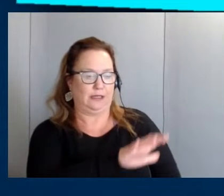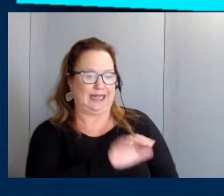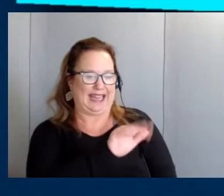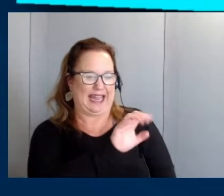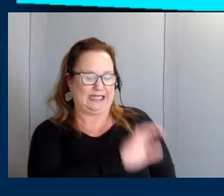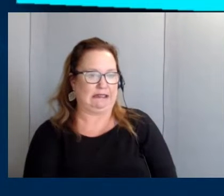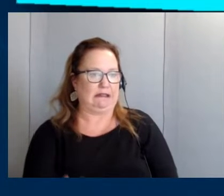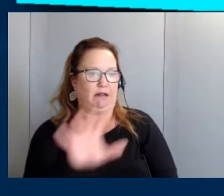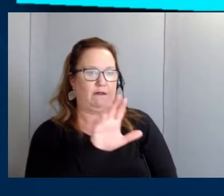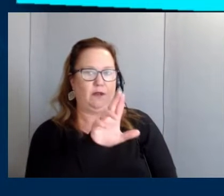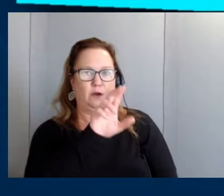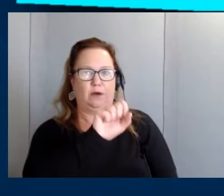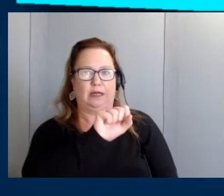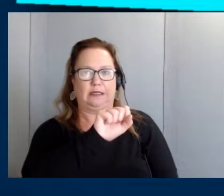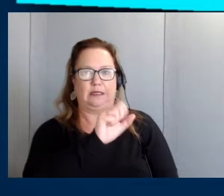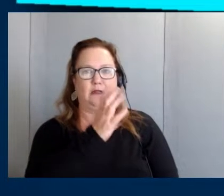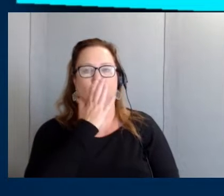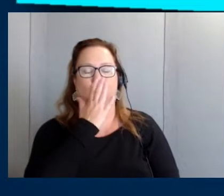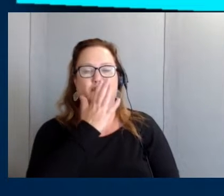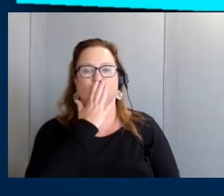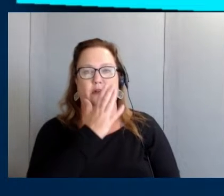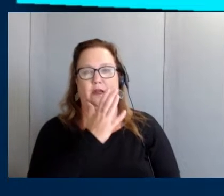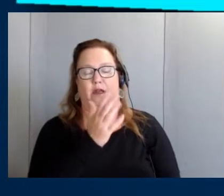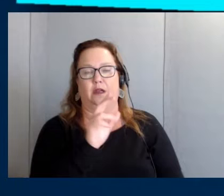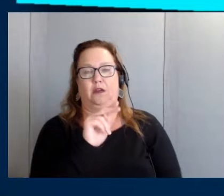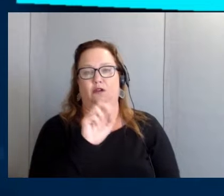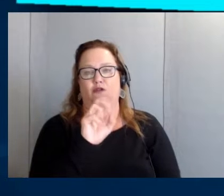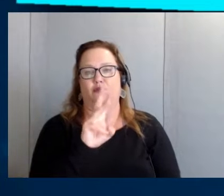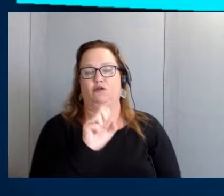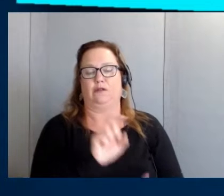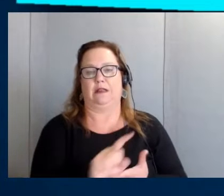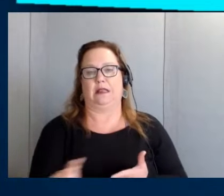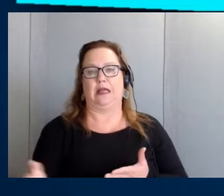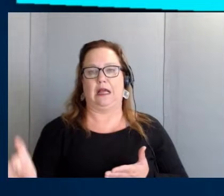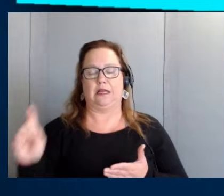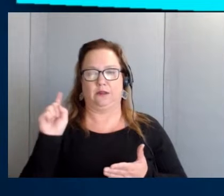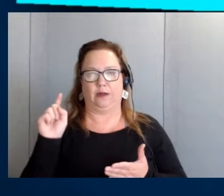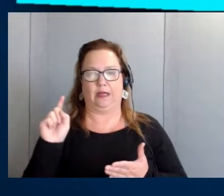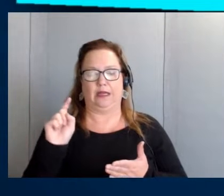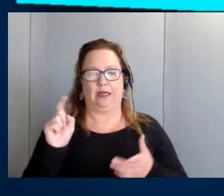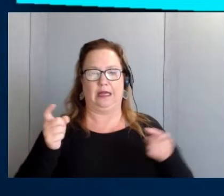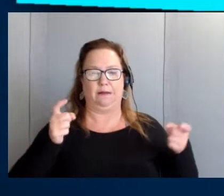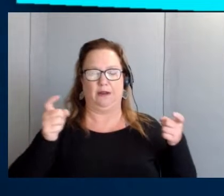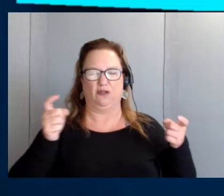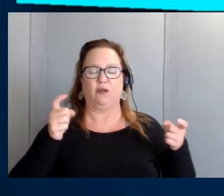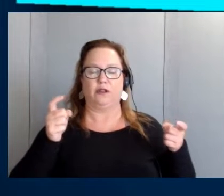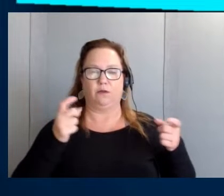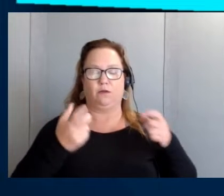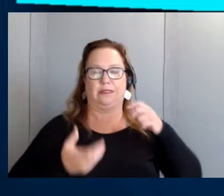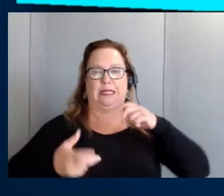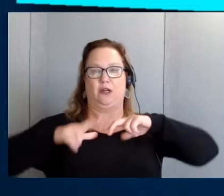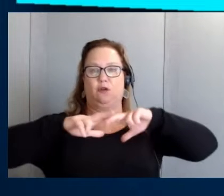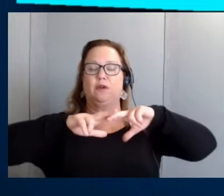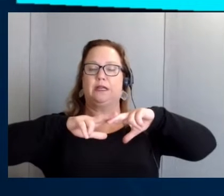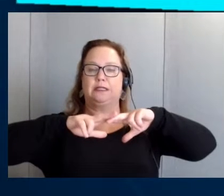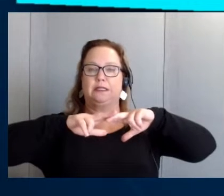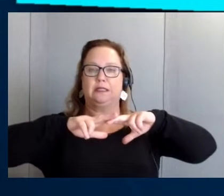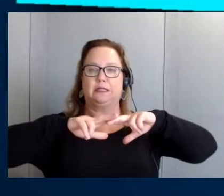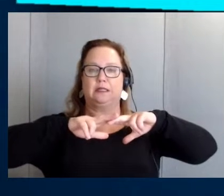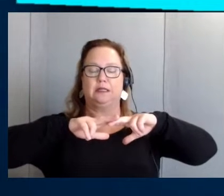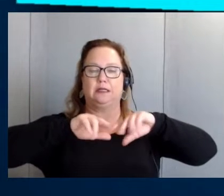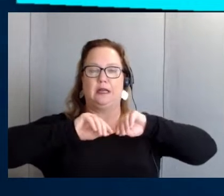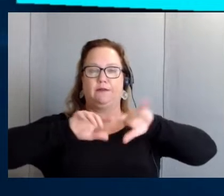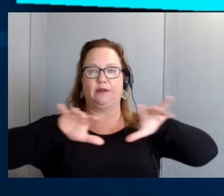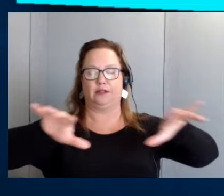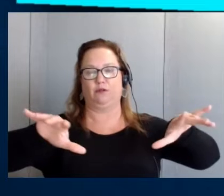States. And again, I think the good thing was the news last week that the administration was increasing the distribution